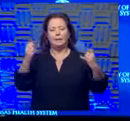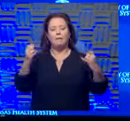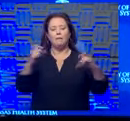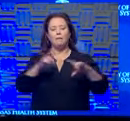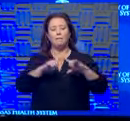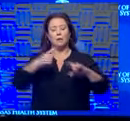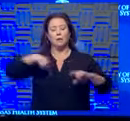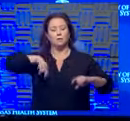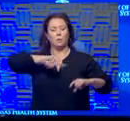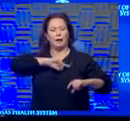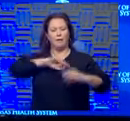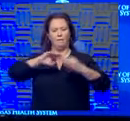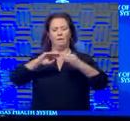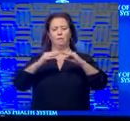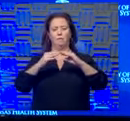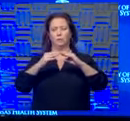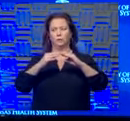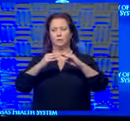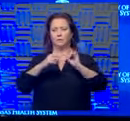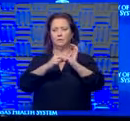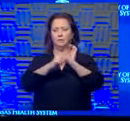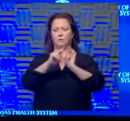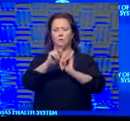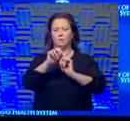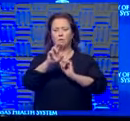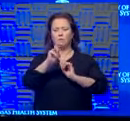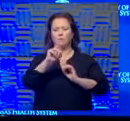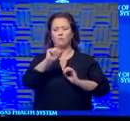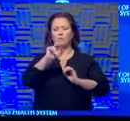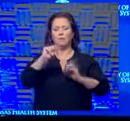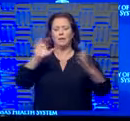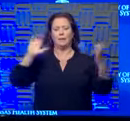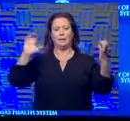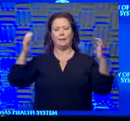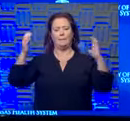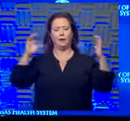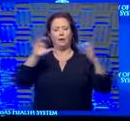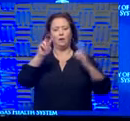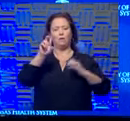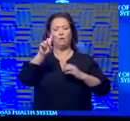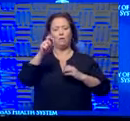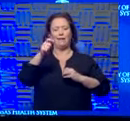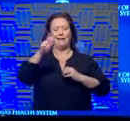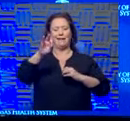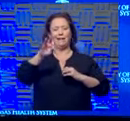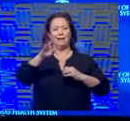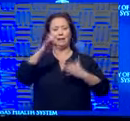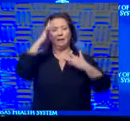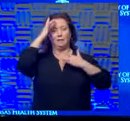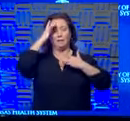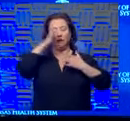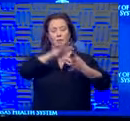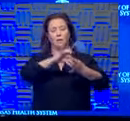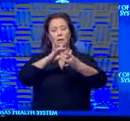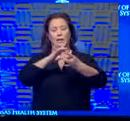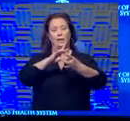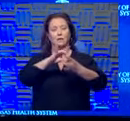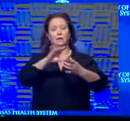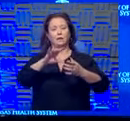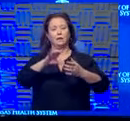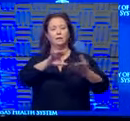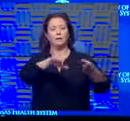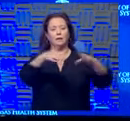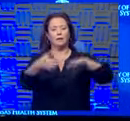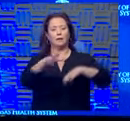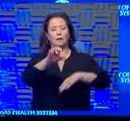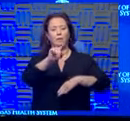do we have stats that, Dr. Norman, especially that compare COVID-19 infection to death rates to the flu or